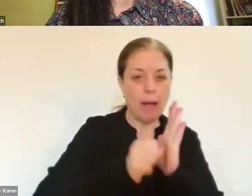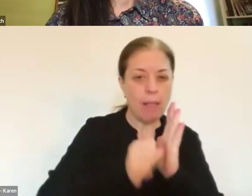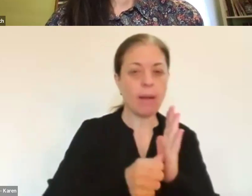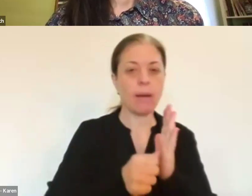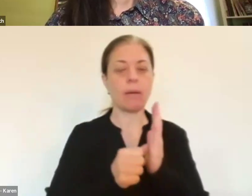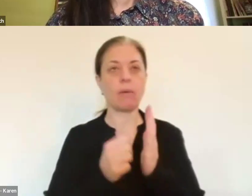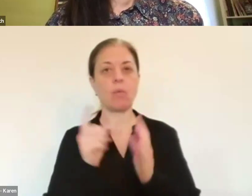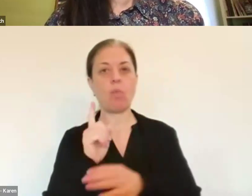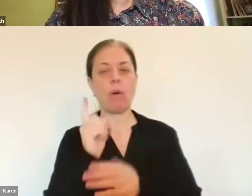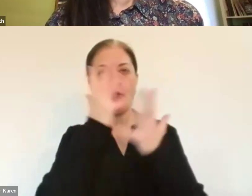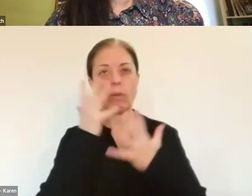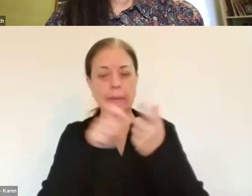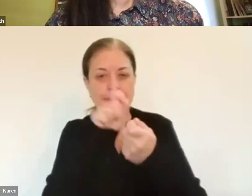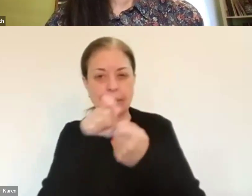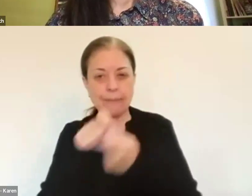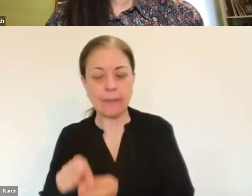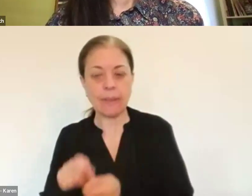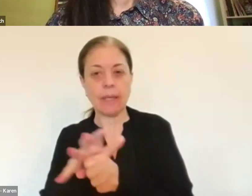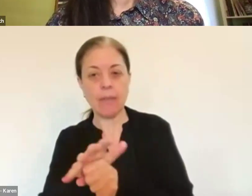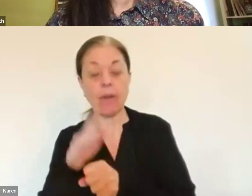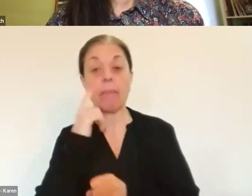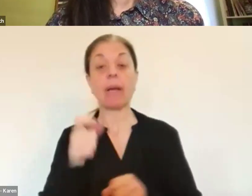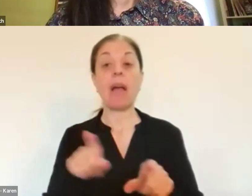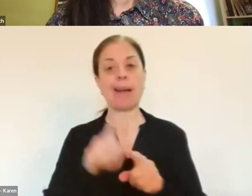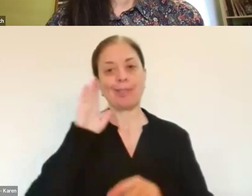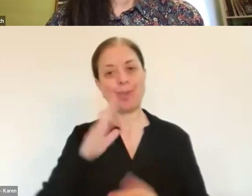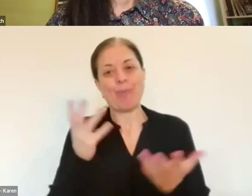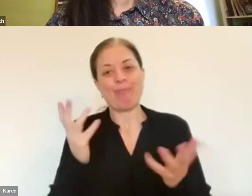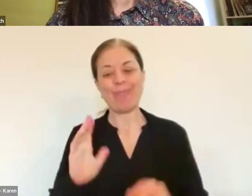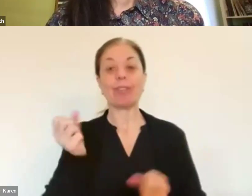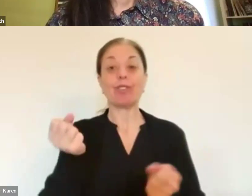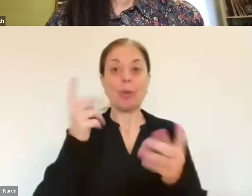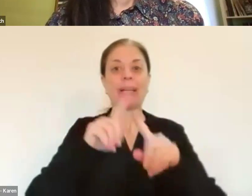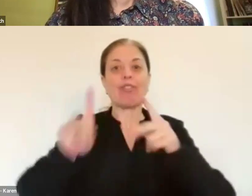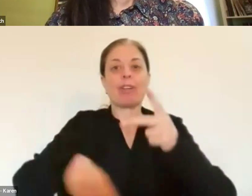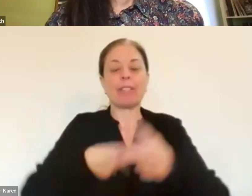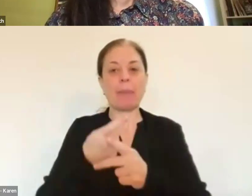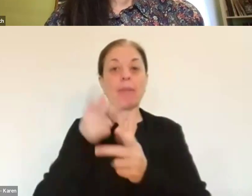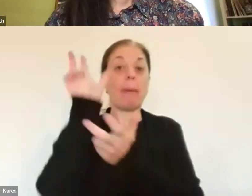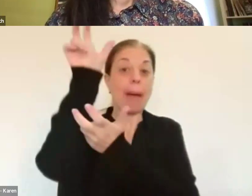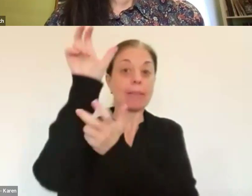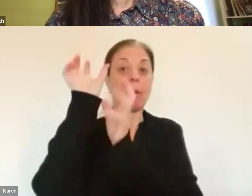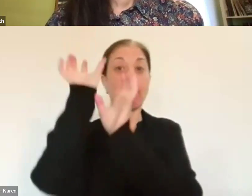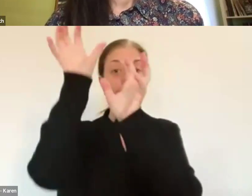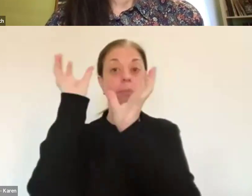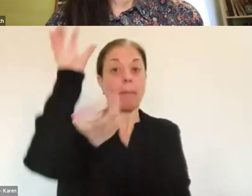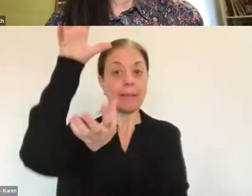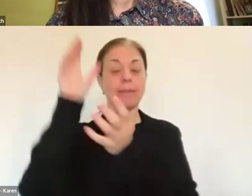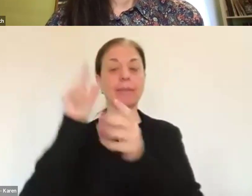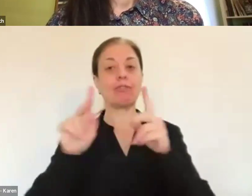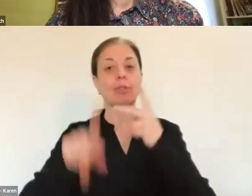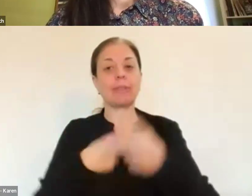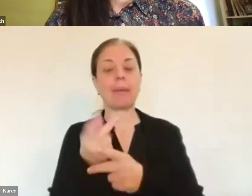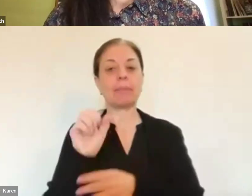looks specific enough to, because as we know, there's so many different types of basketball shots, for example, and